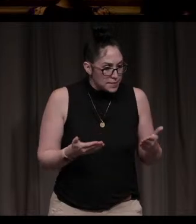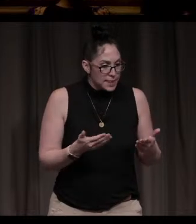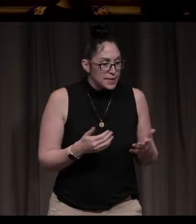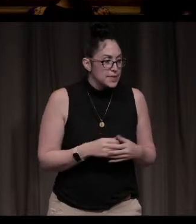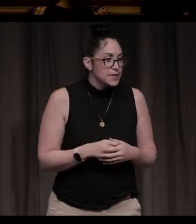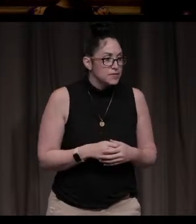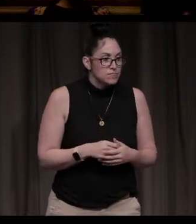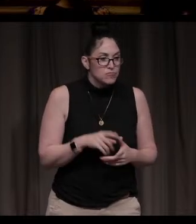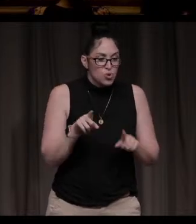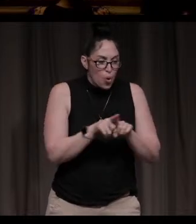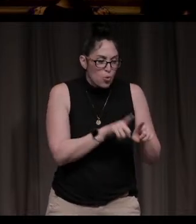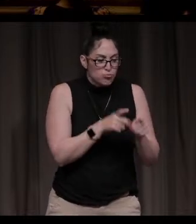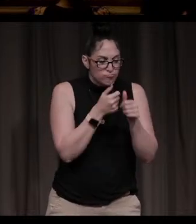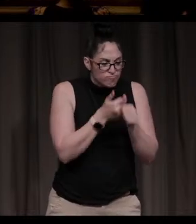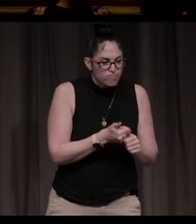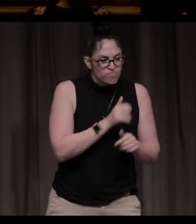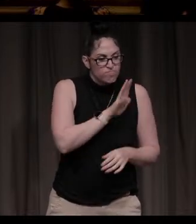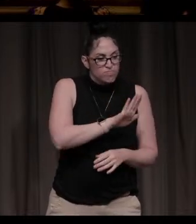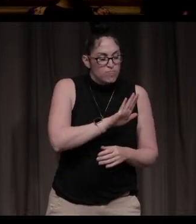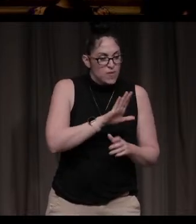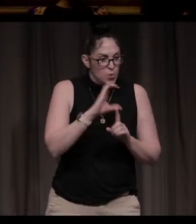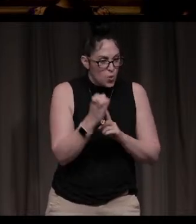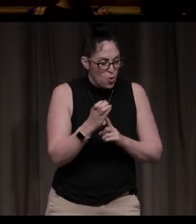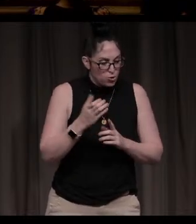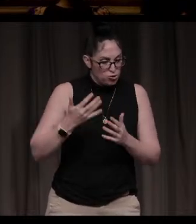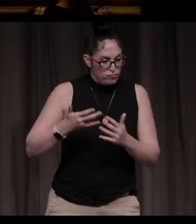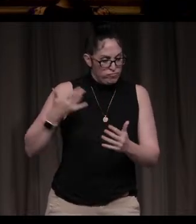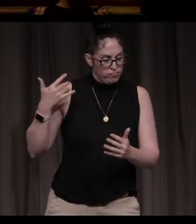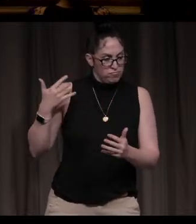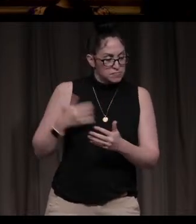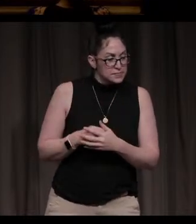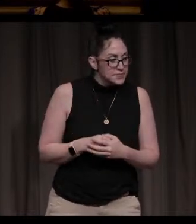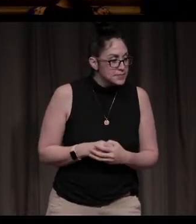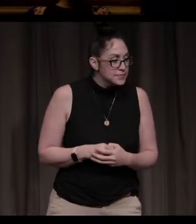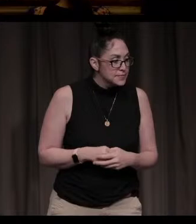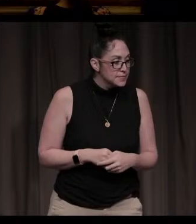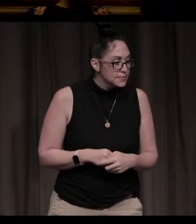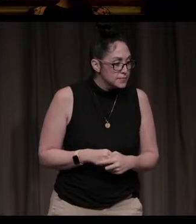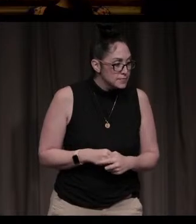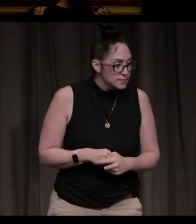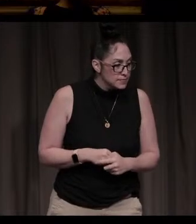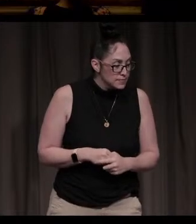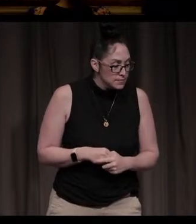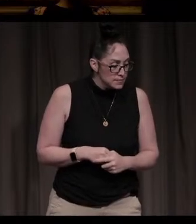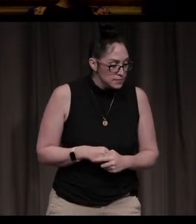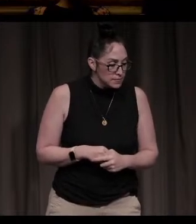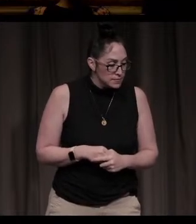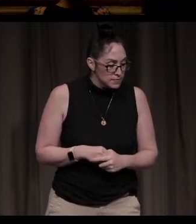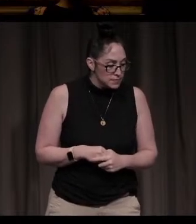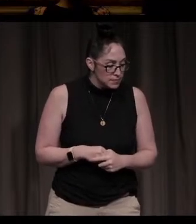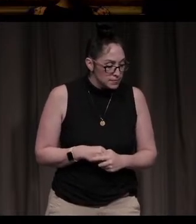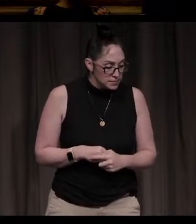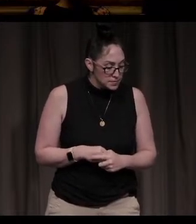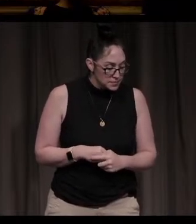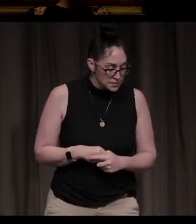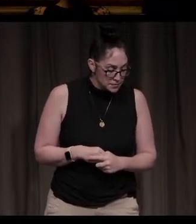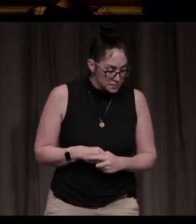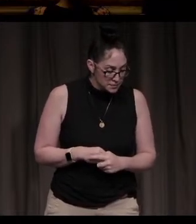ancestral. It can look very contemporary or even futuristic or from space, but at the same time, it has a very,